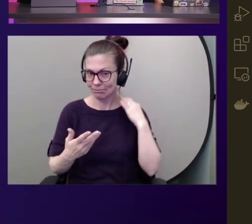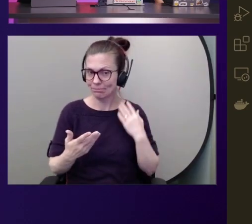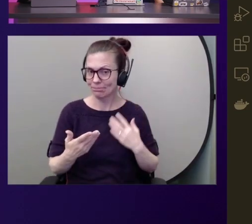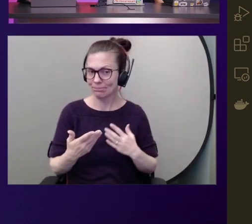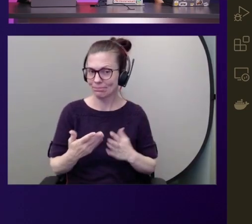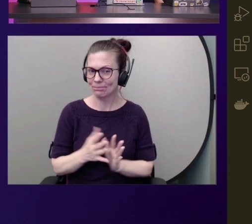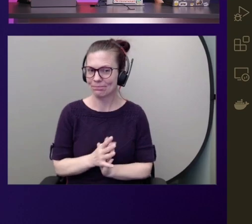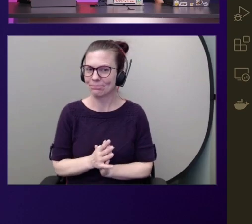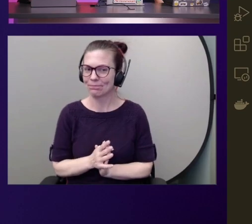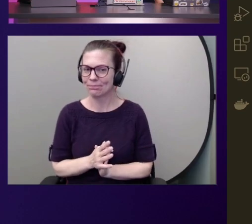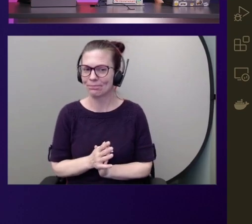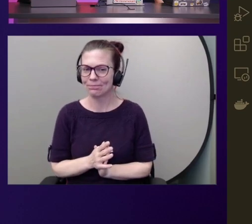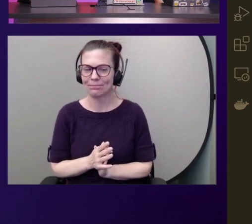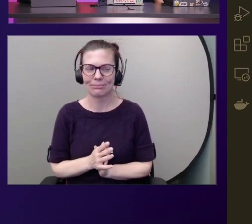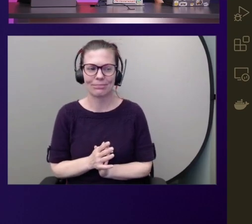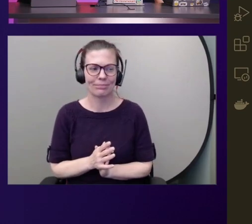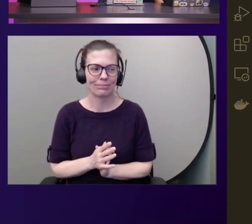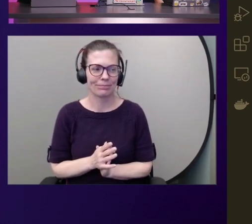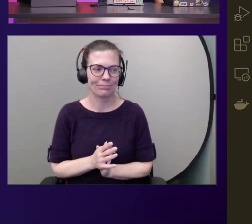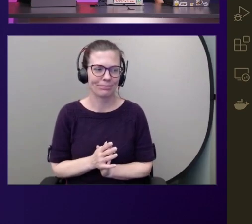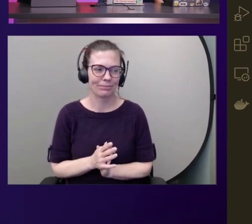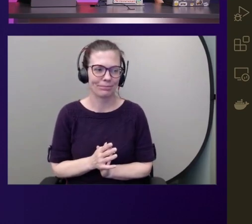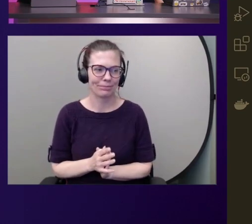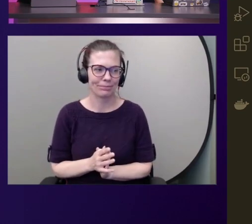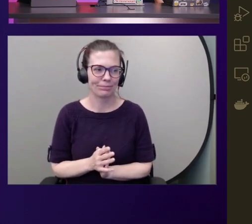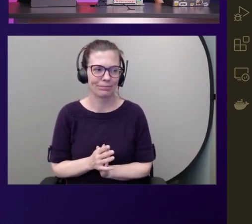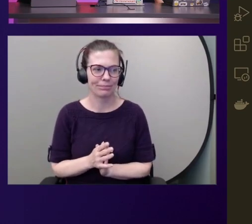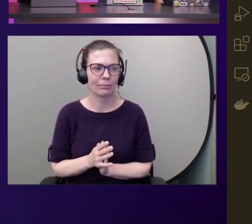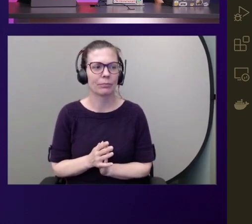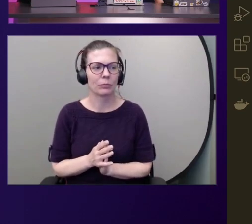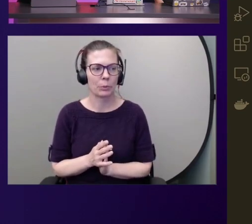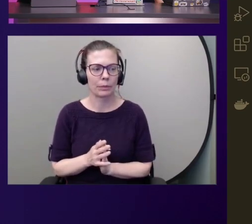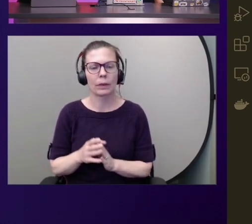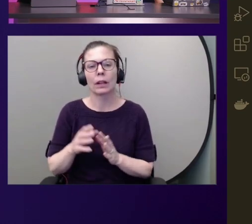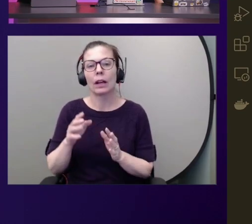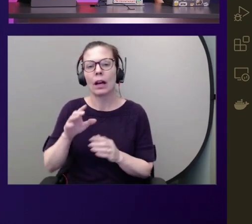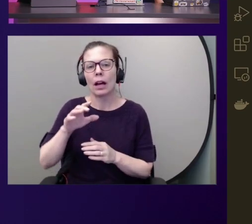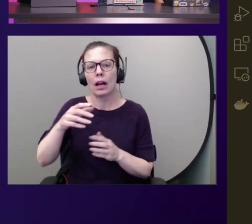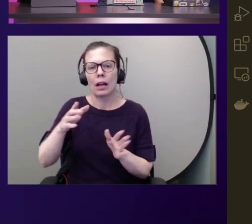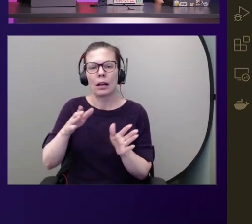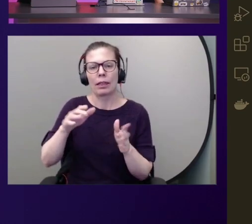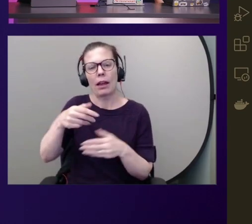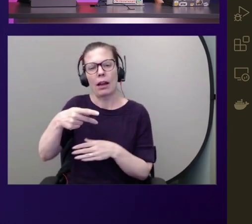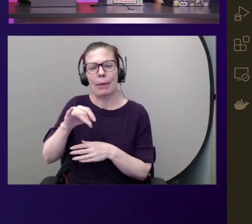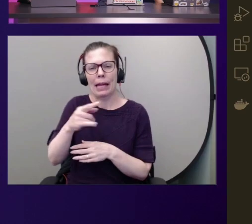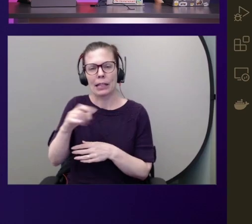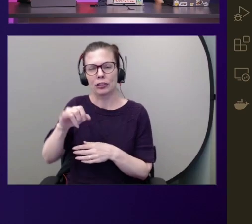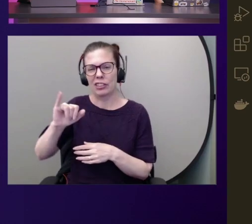construct lib and package ID.